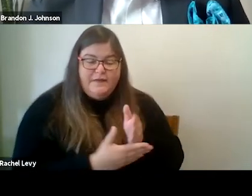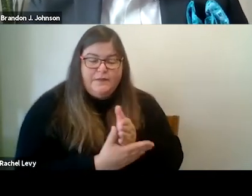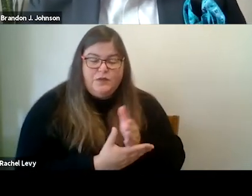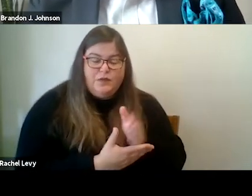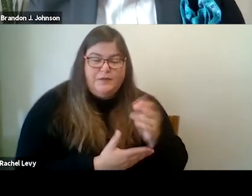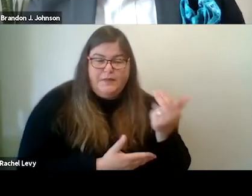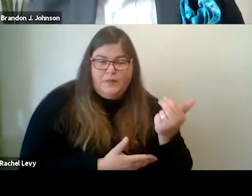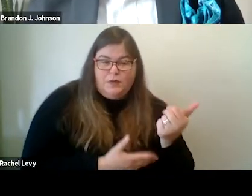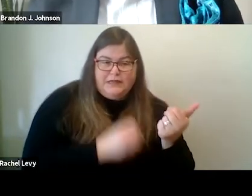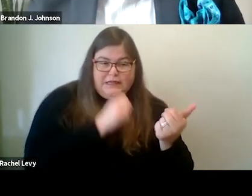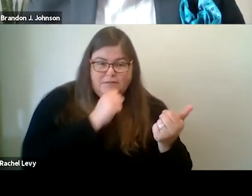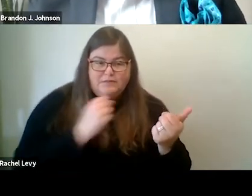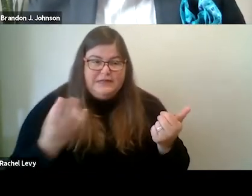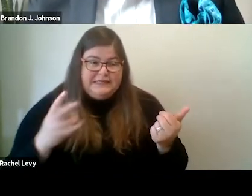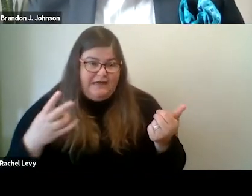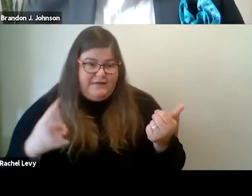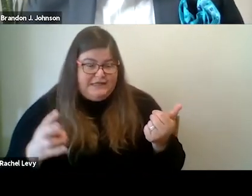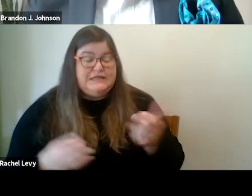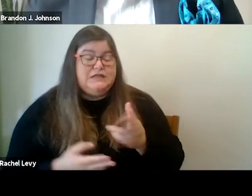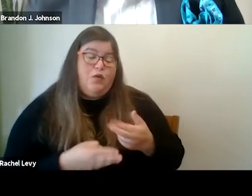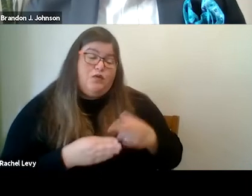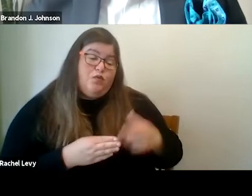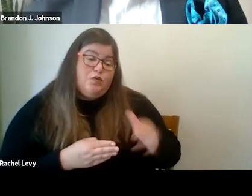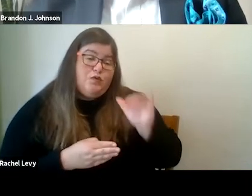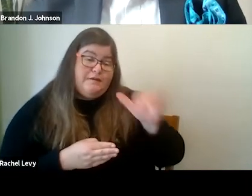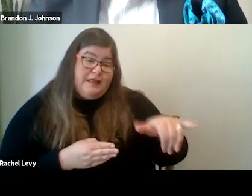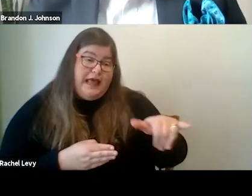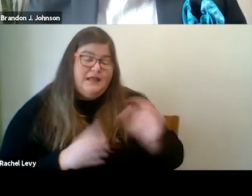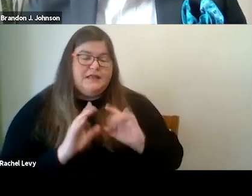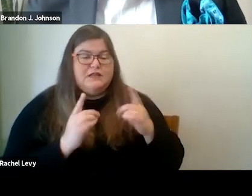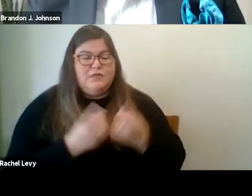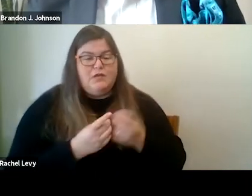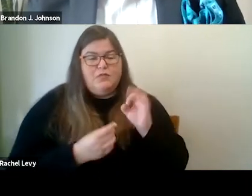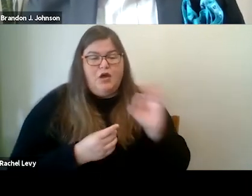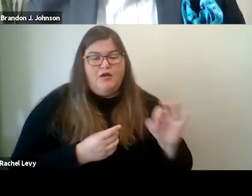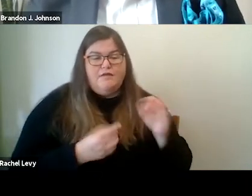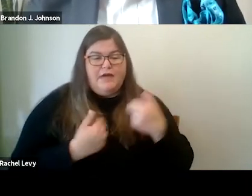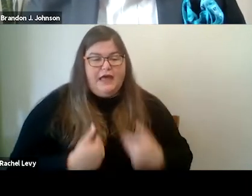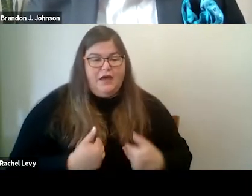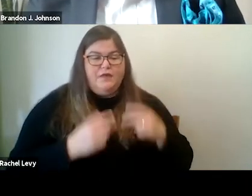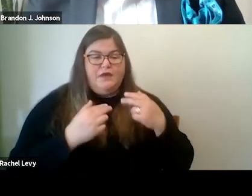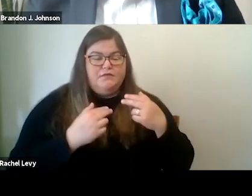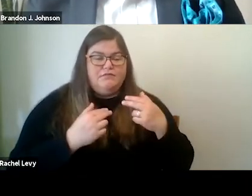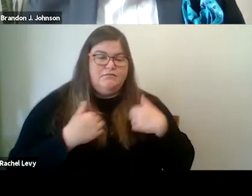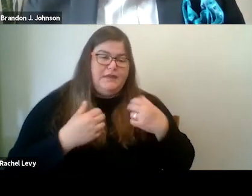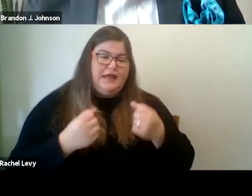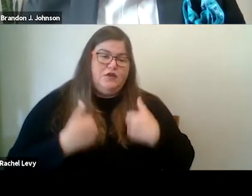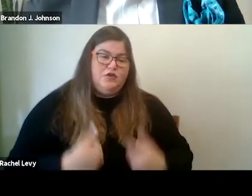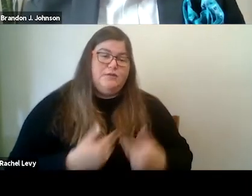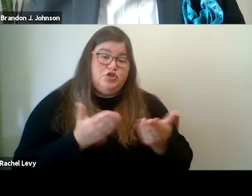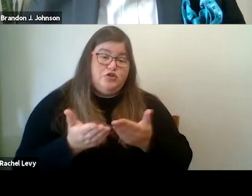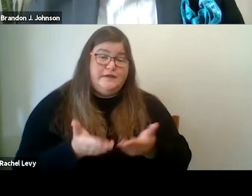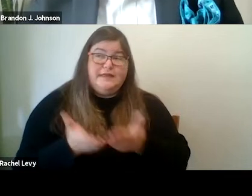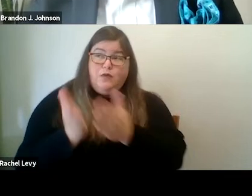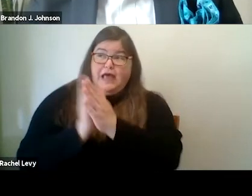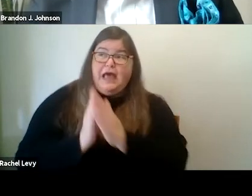and 17. And so as a result of this, the Department of Health and Human Services was asked to create a